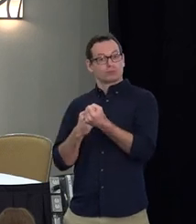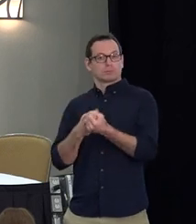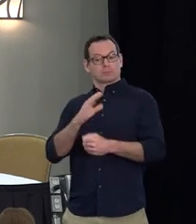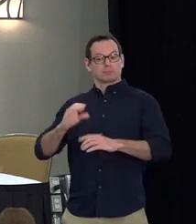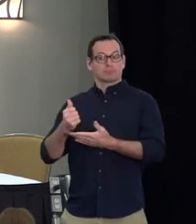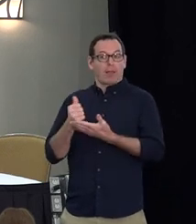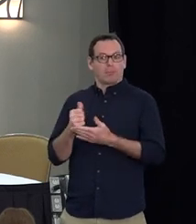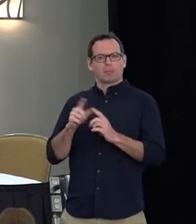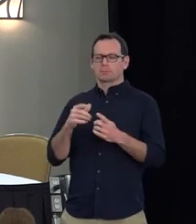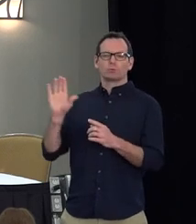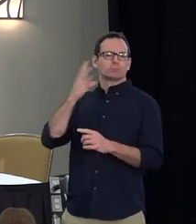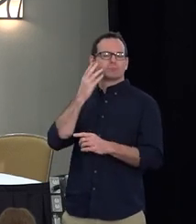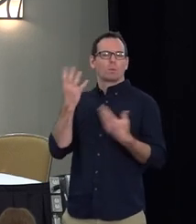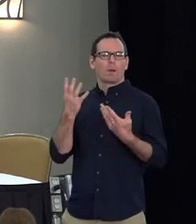that.